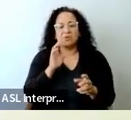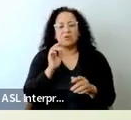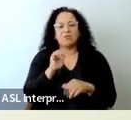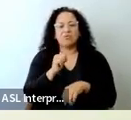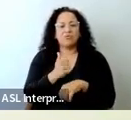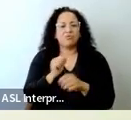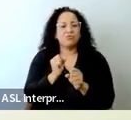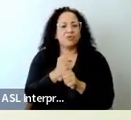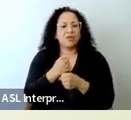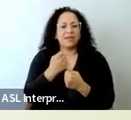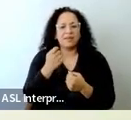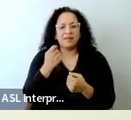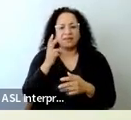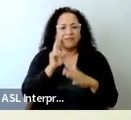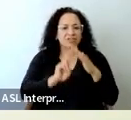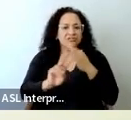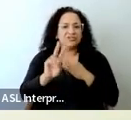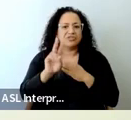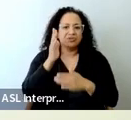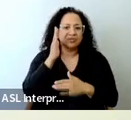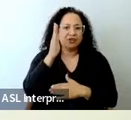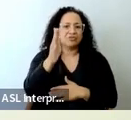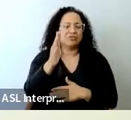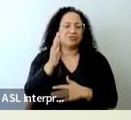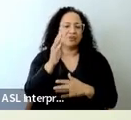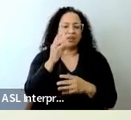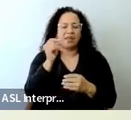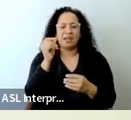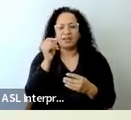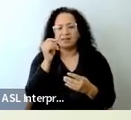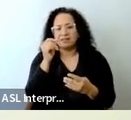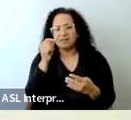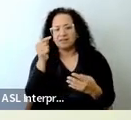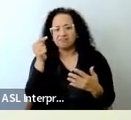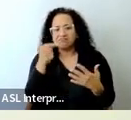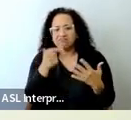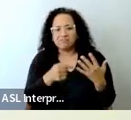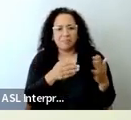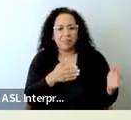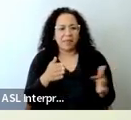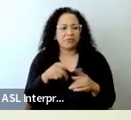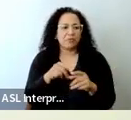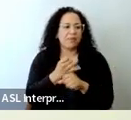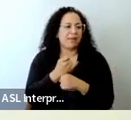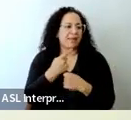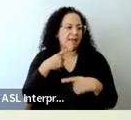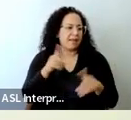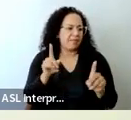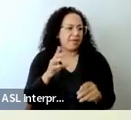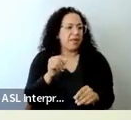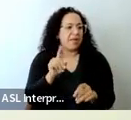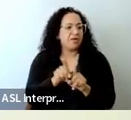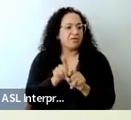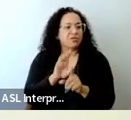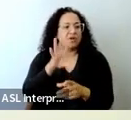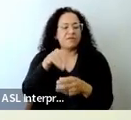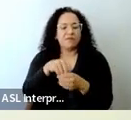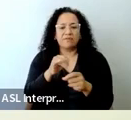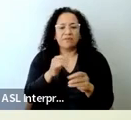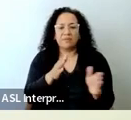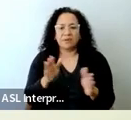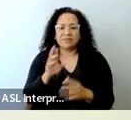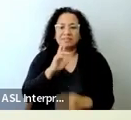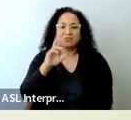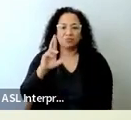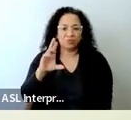of ideal future and outline a plan with detailed steps to make it all happen. And then also involved in the process is the